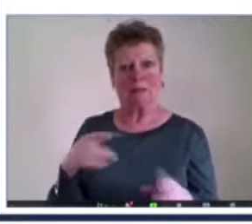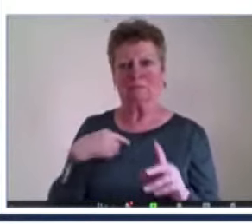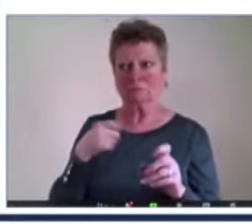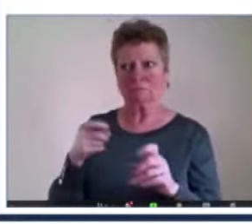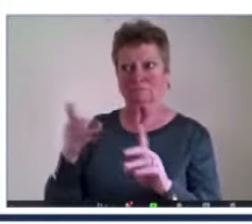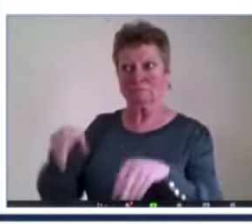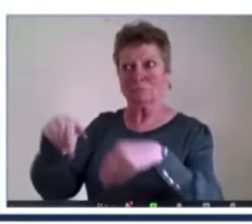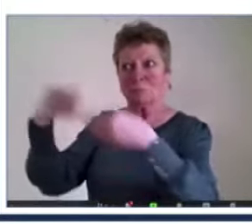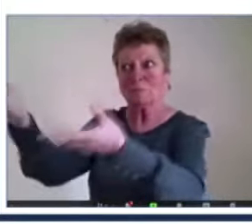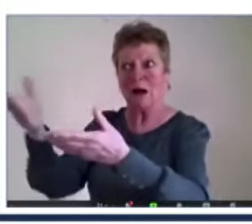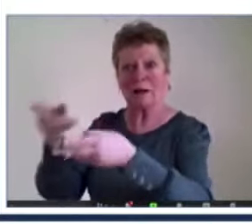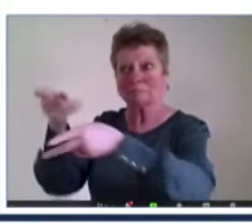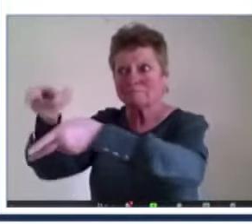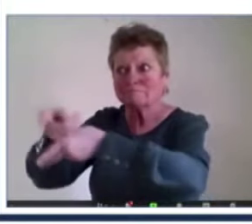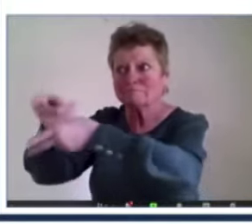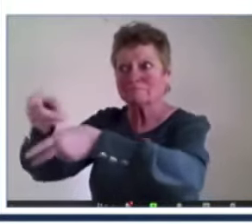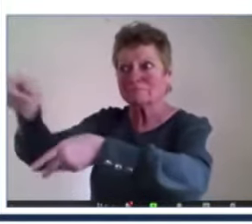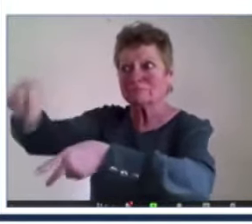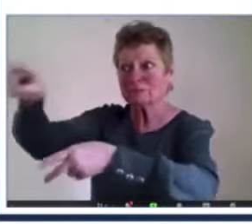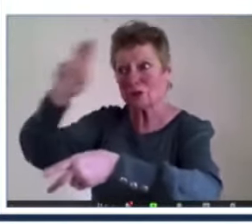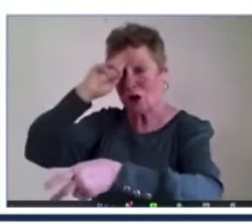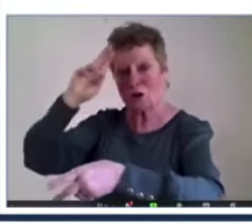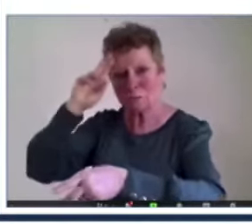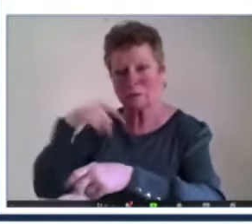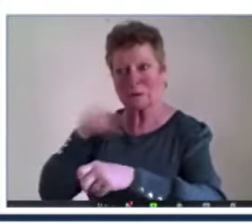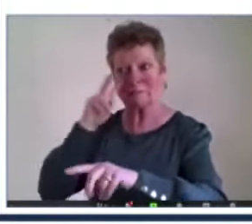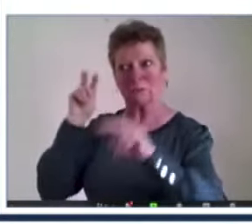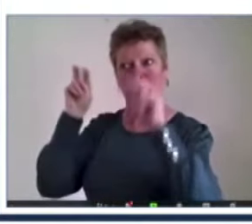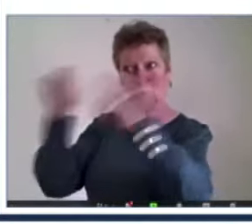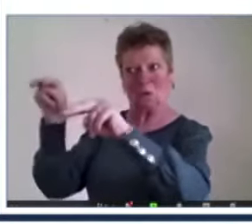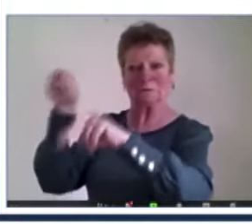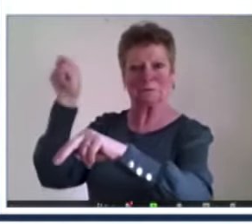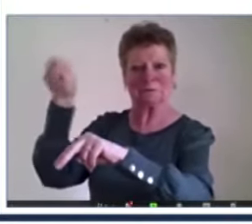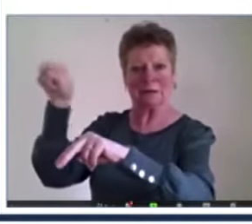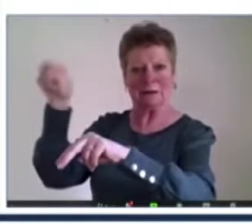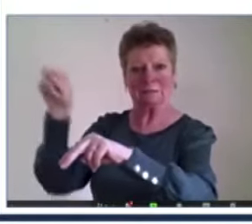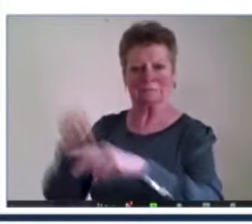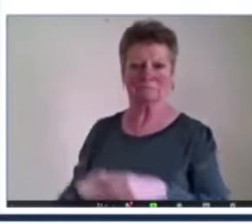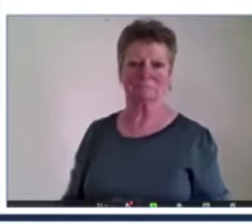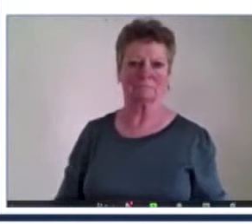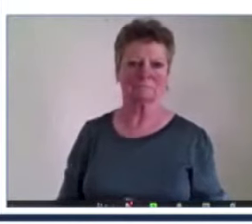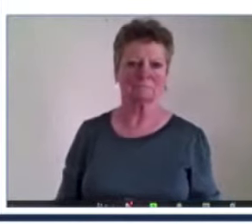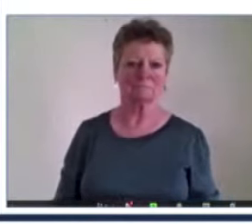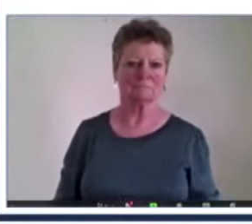healthcare, and we have to keep an eye on that, along with a number of other factors.